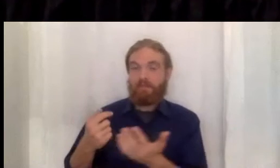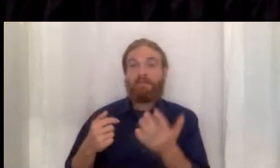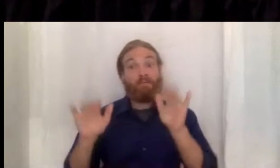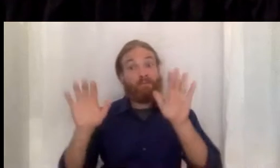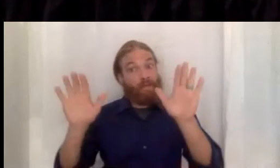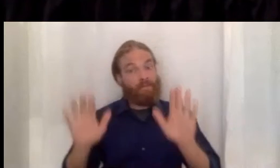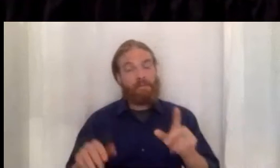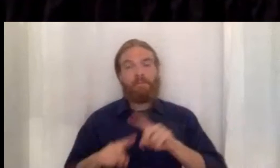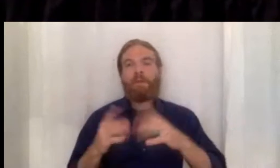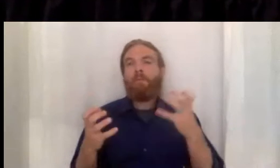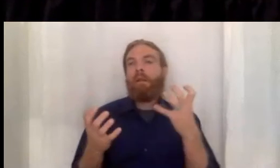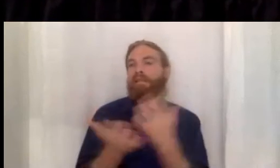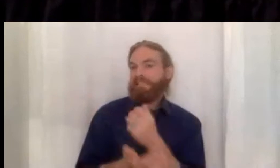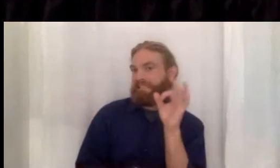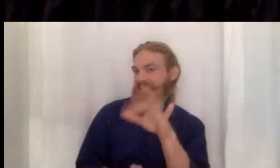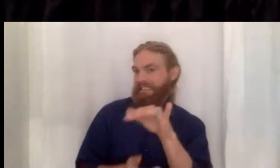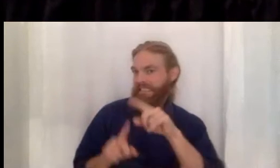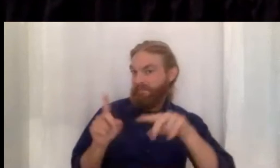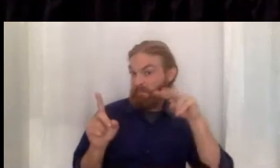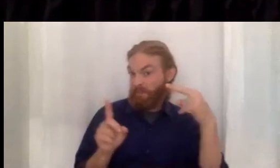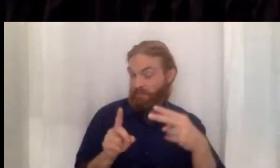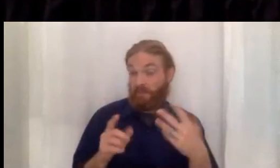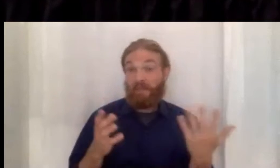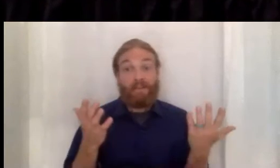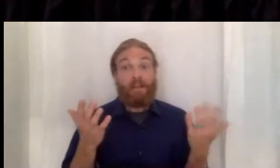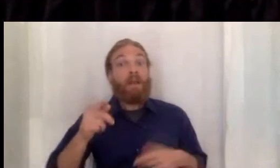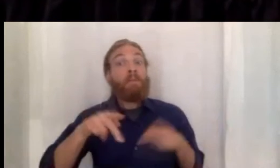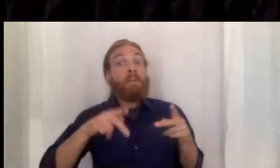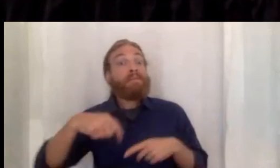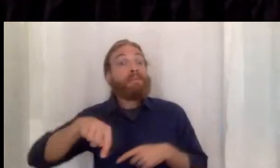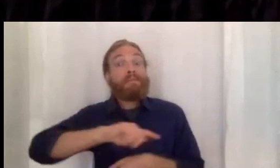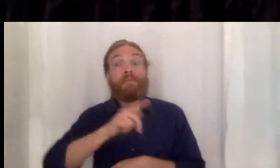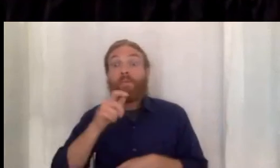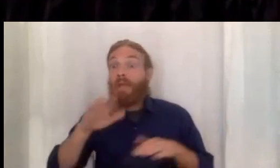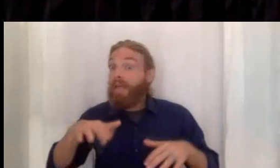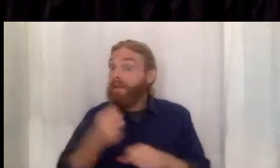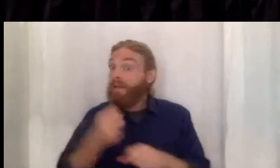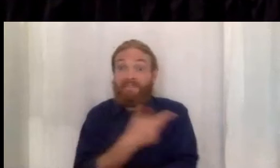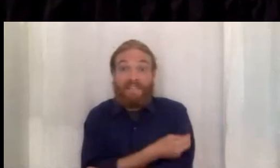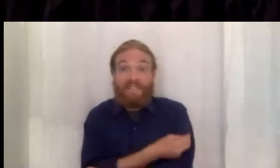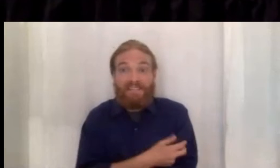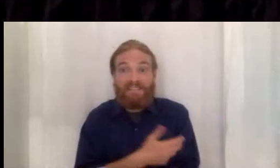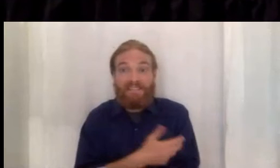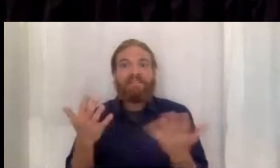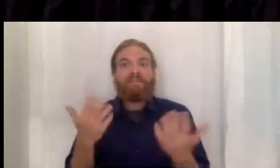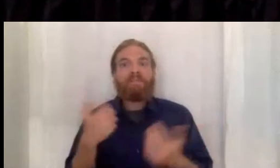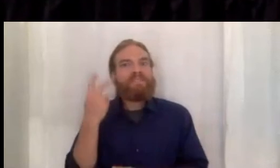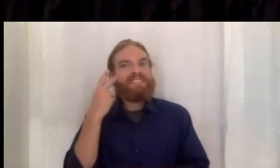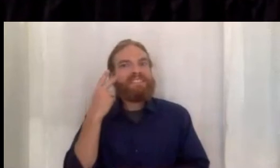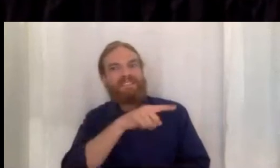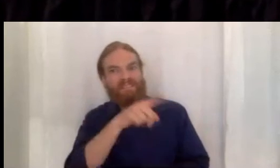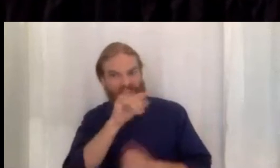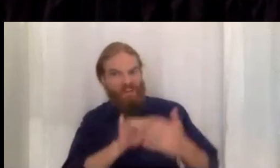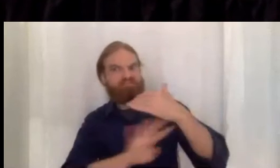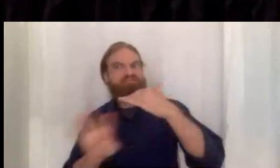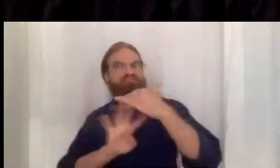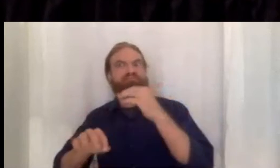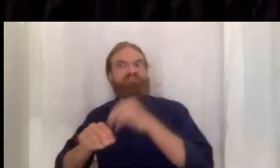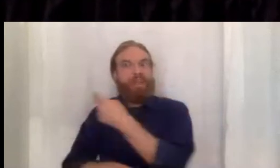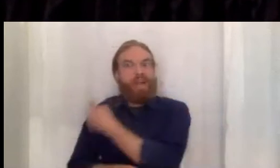be vaccinated and what we're seeing in hospitalizations and have the severe outcomes. That this is a treatment, limited